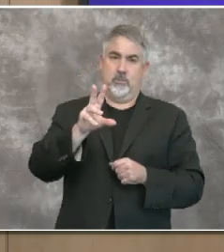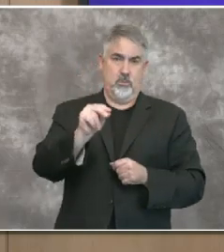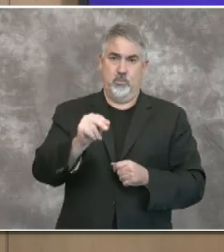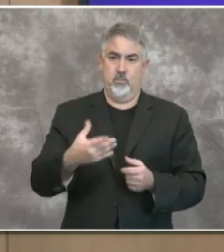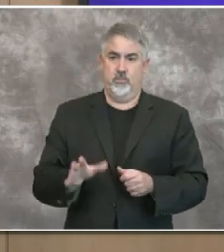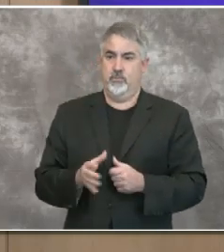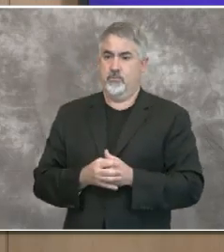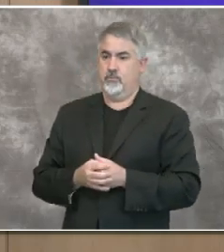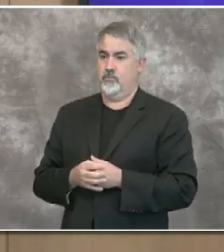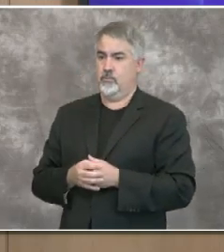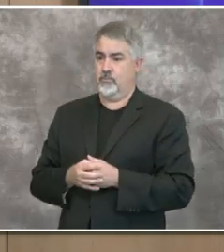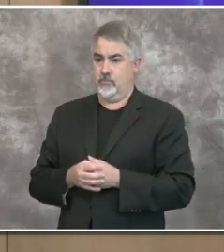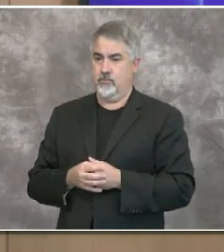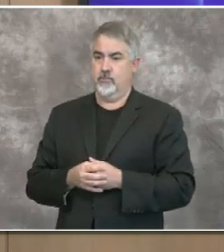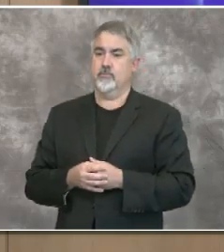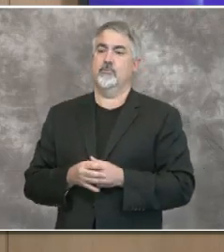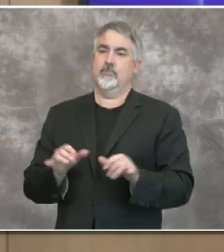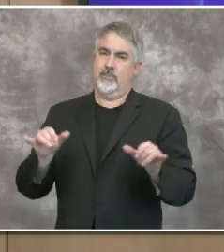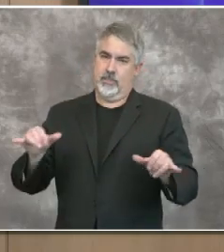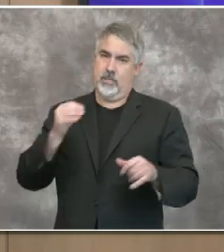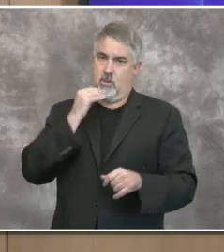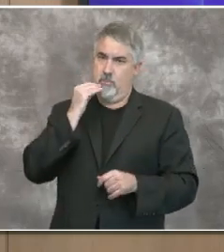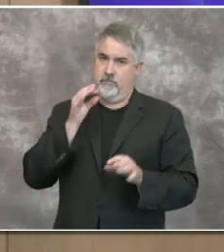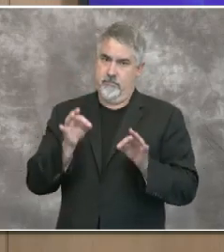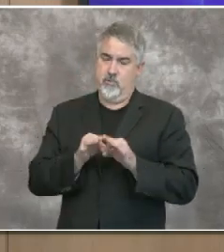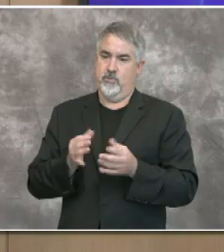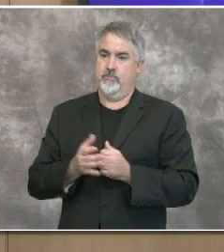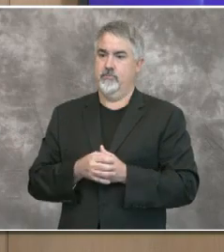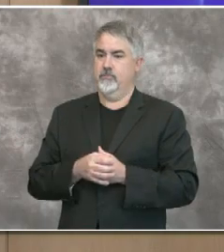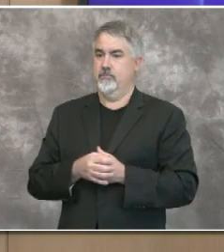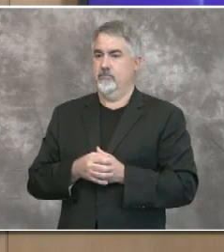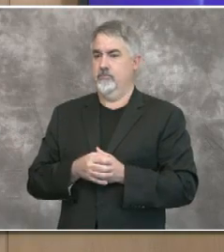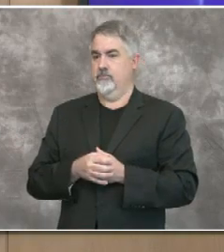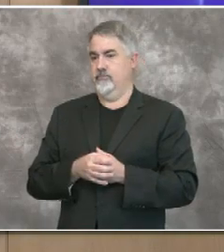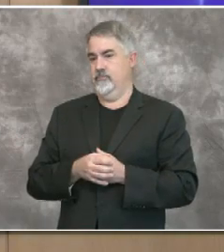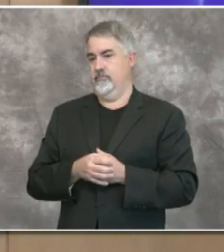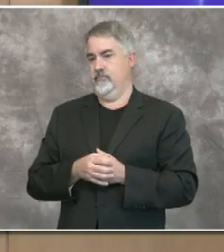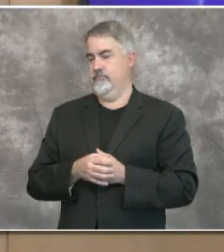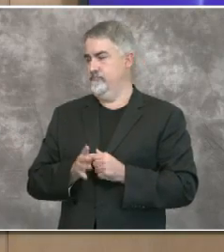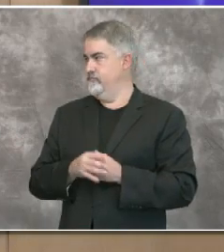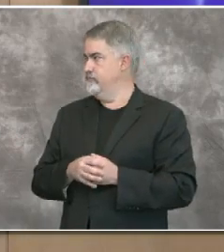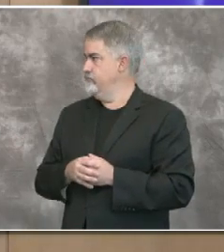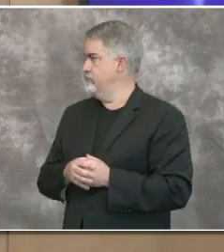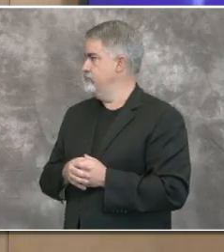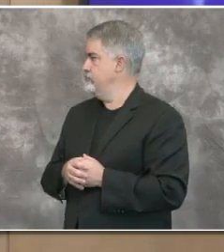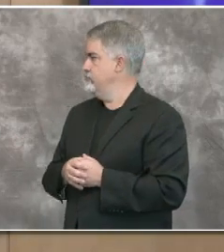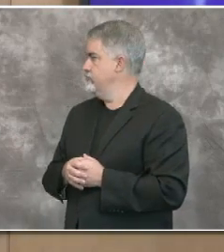with folks outside your household unit virtually, but not physically.